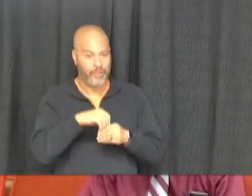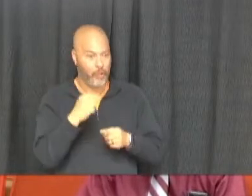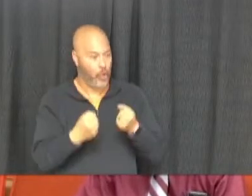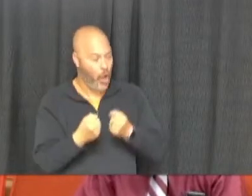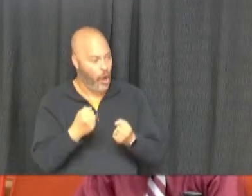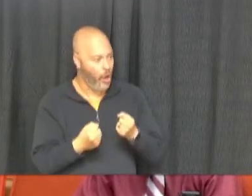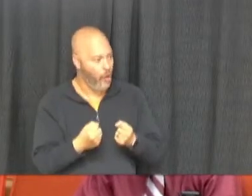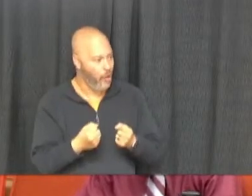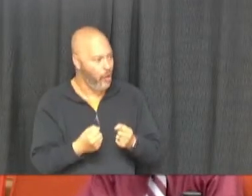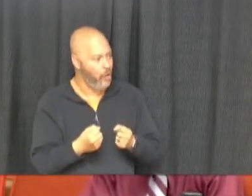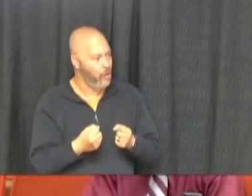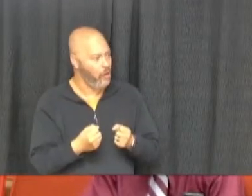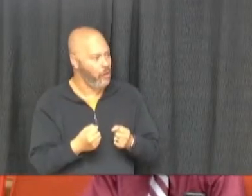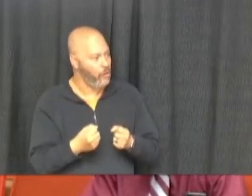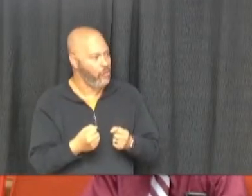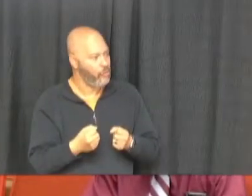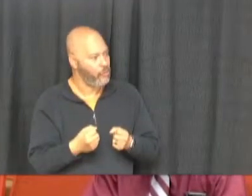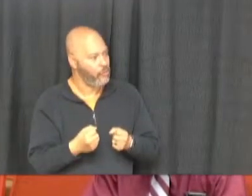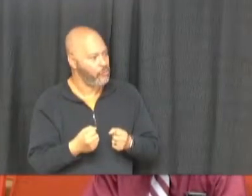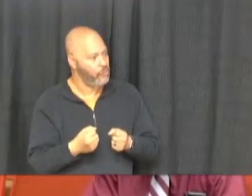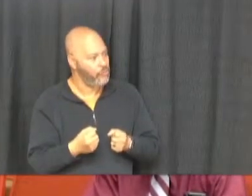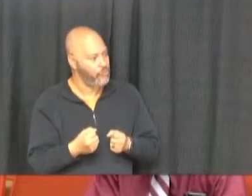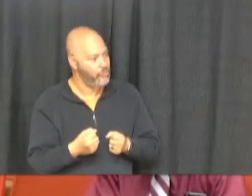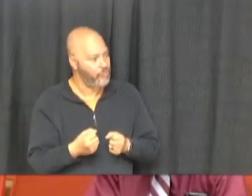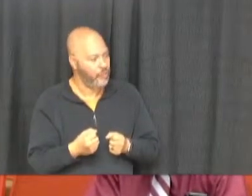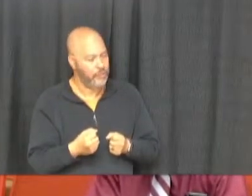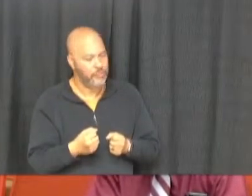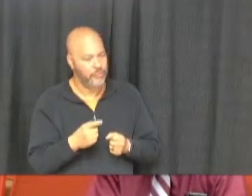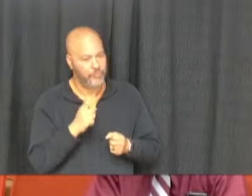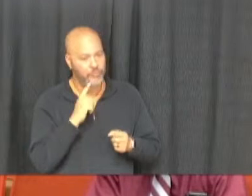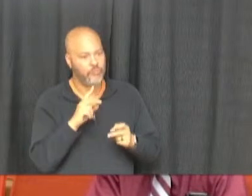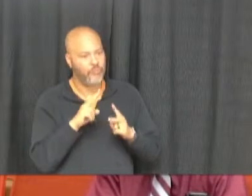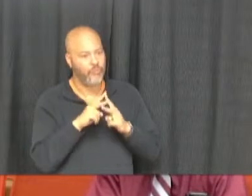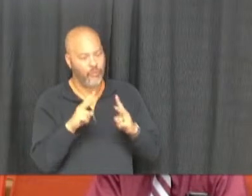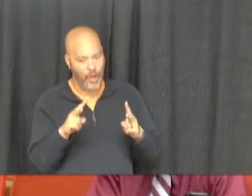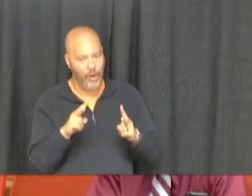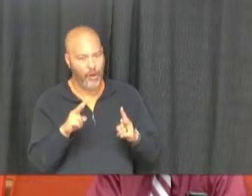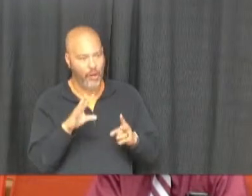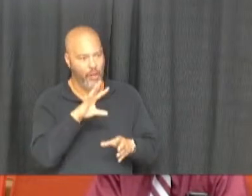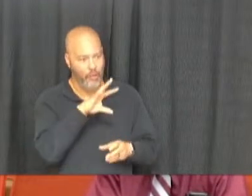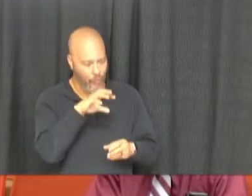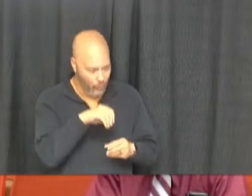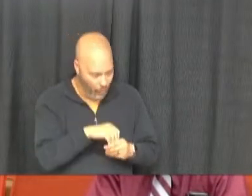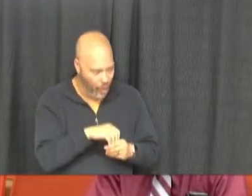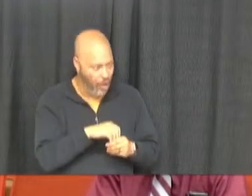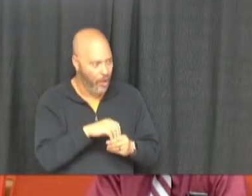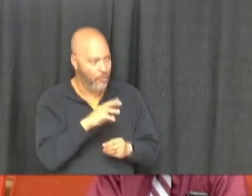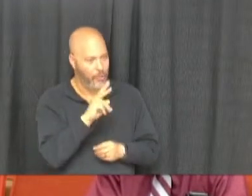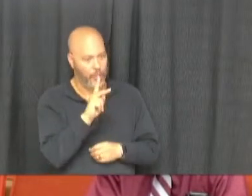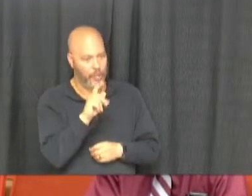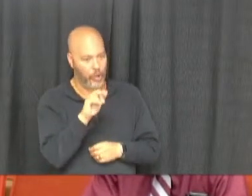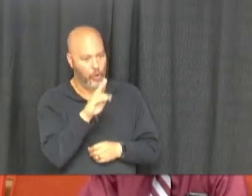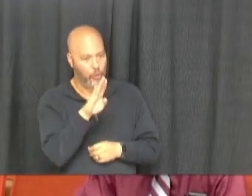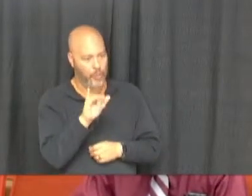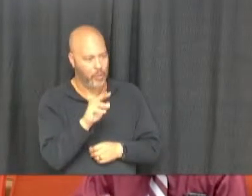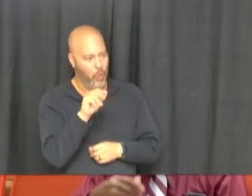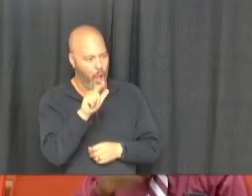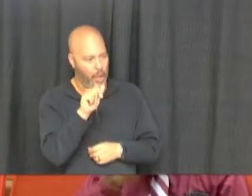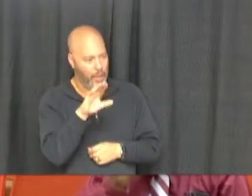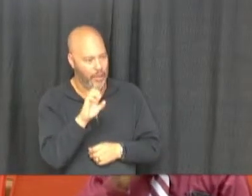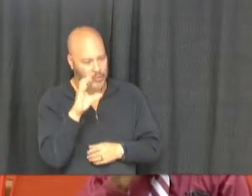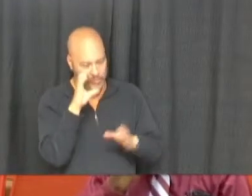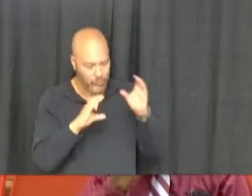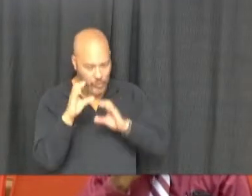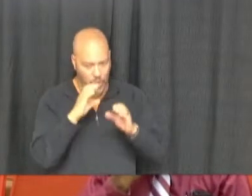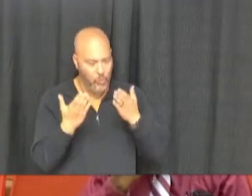car. I apologize. And I very, said that wrong. was very involved in the Kirby Wallace manhunt. Whether it